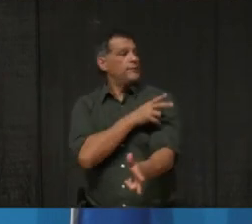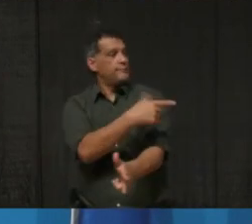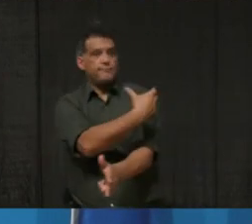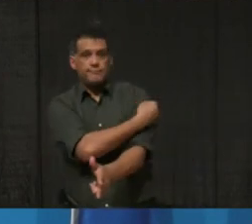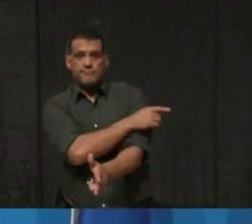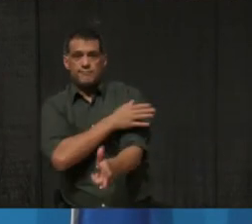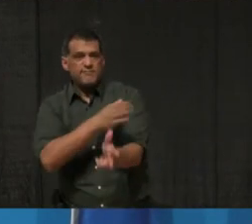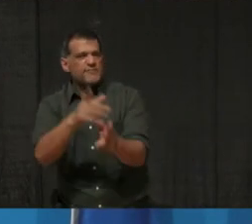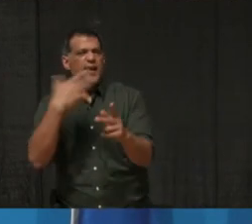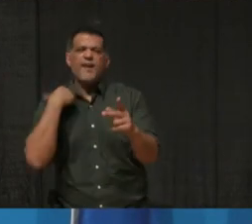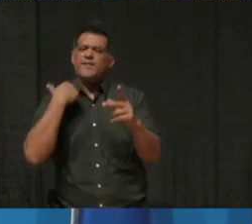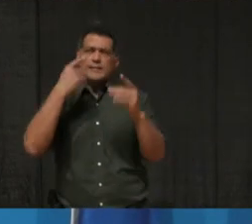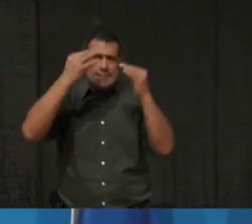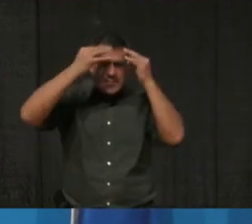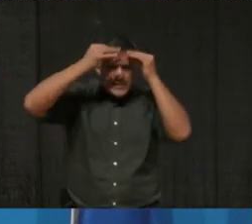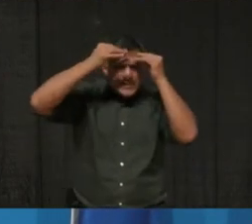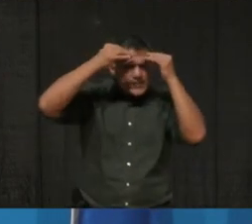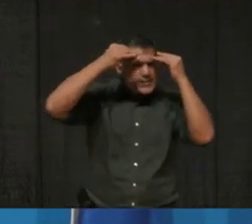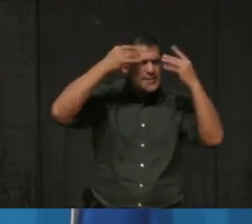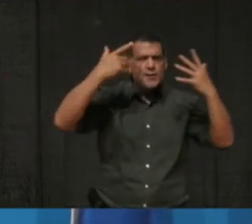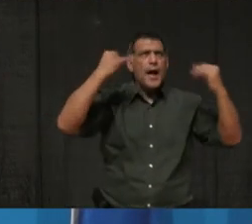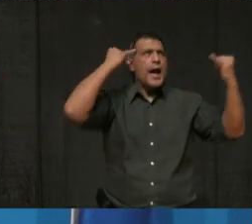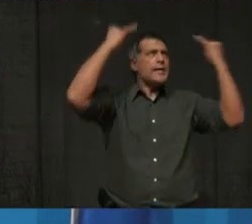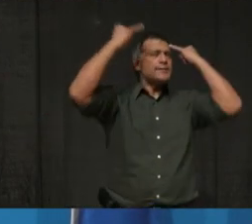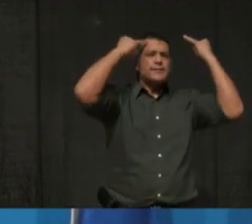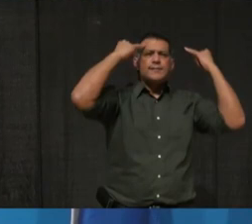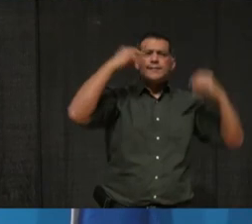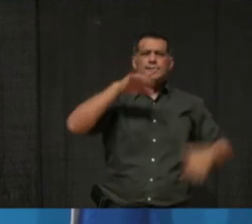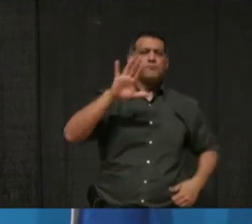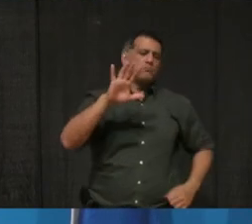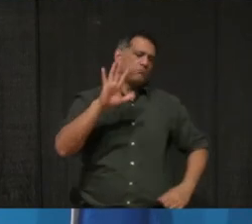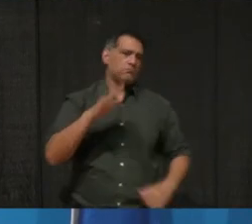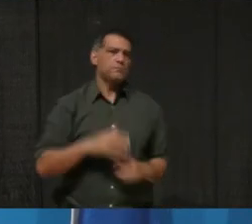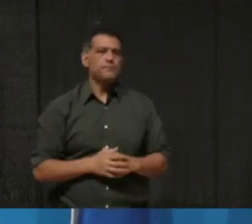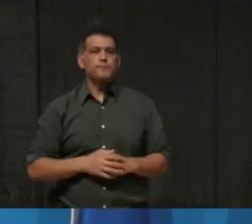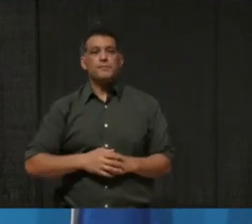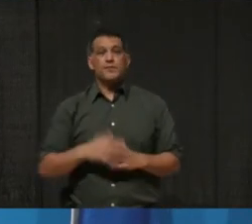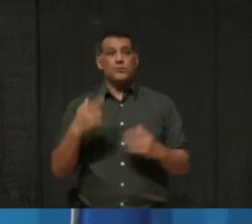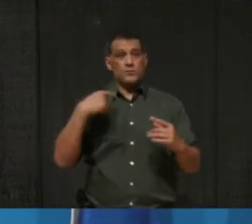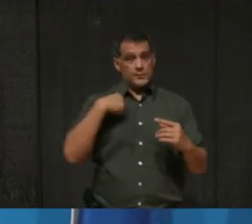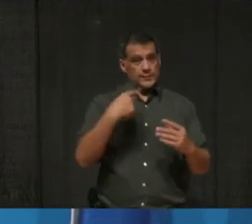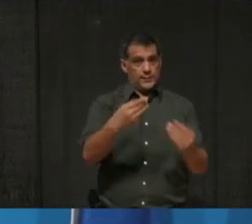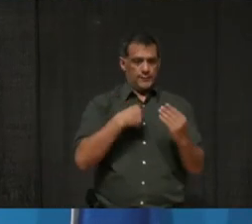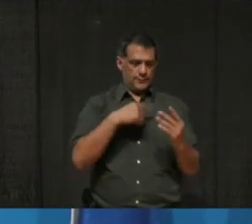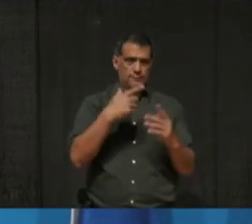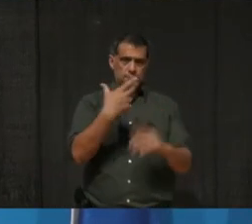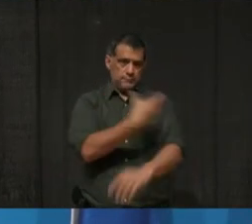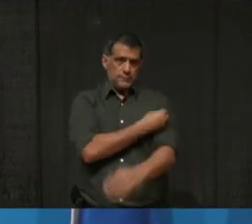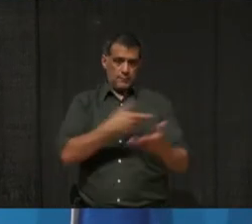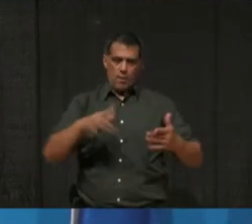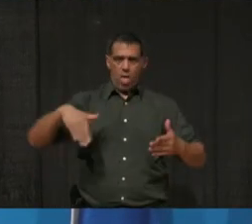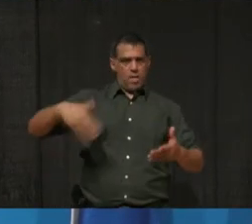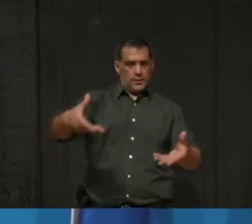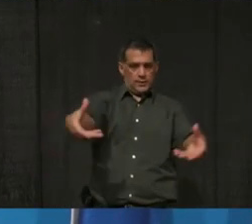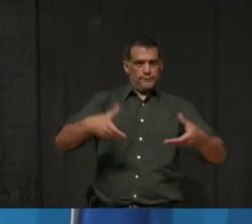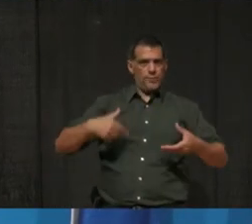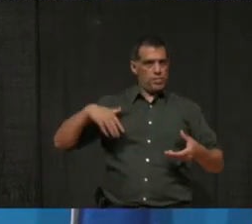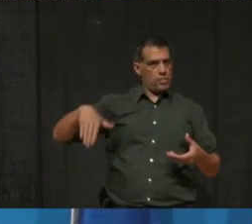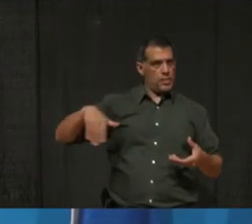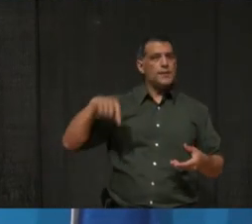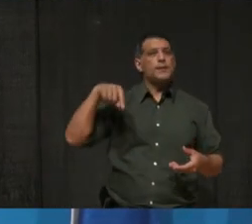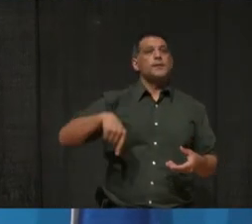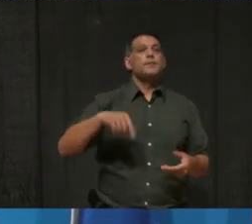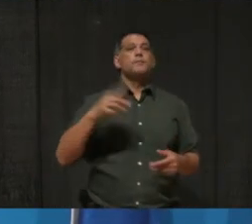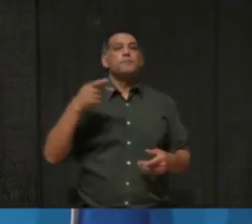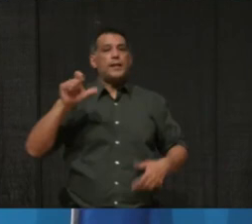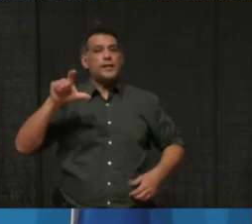being finalized at this point in time, with an understanding that while we don't have the supply right now, we at least in Peel Public Health, together with our